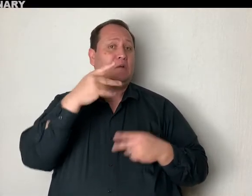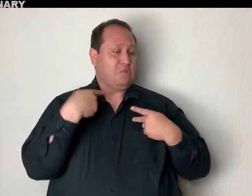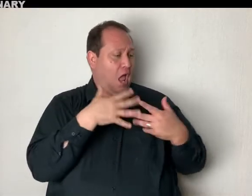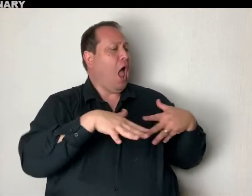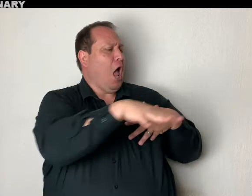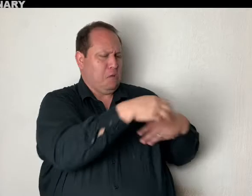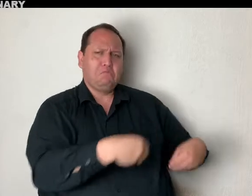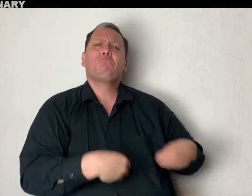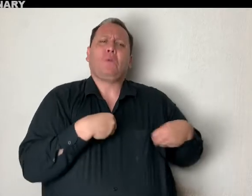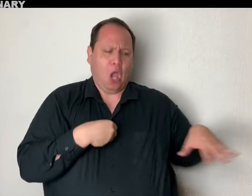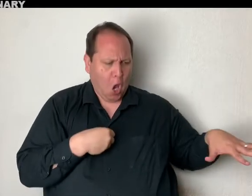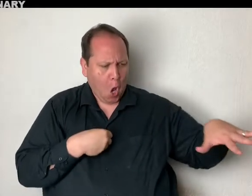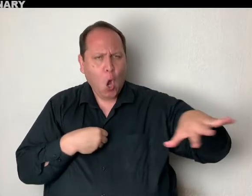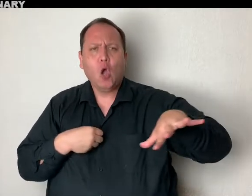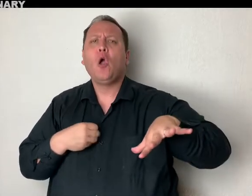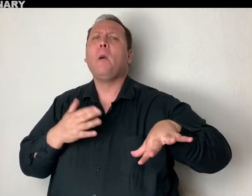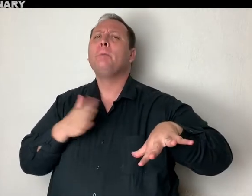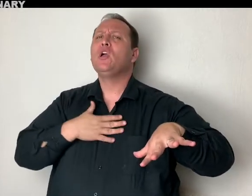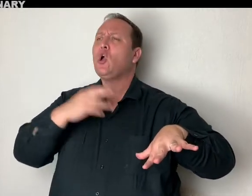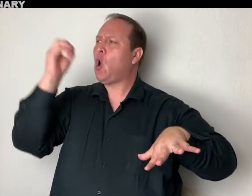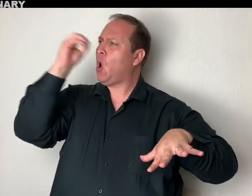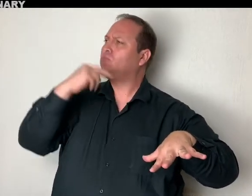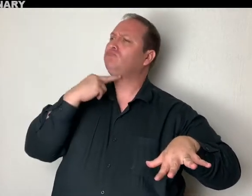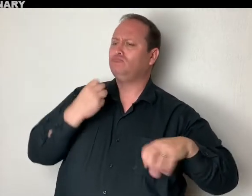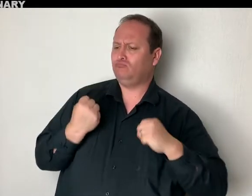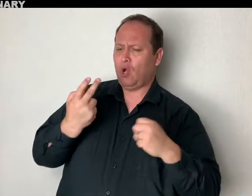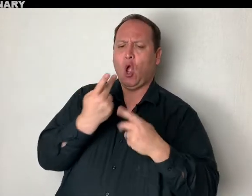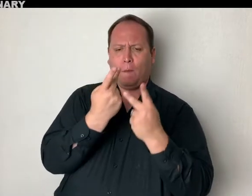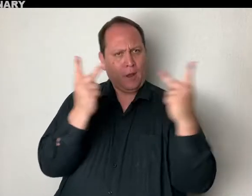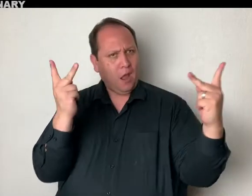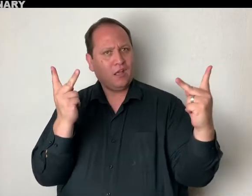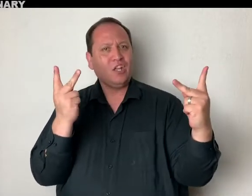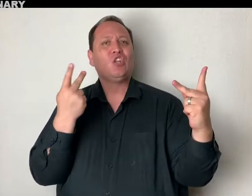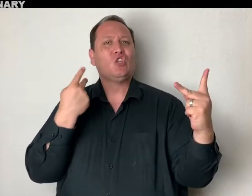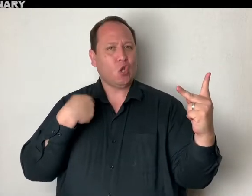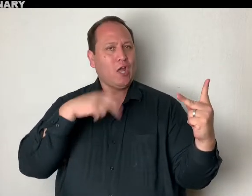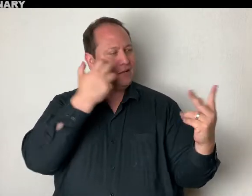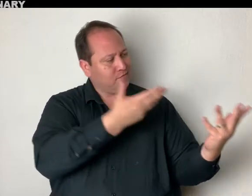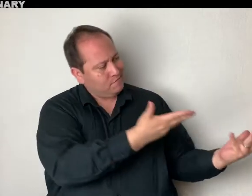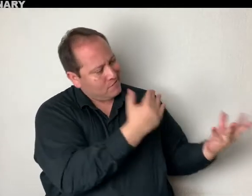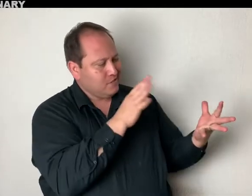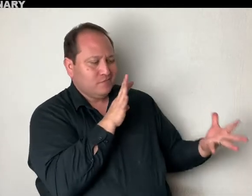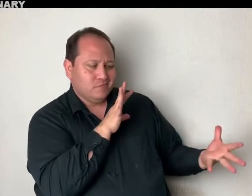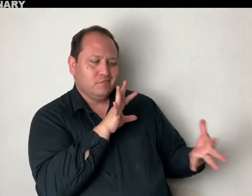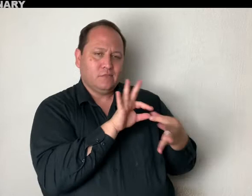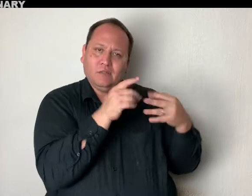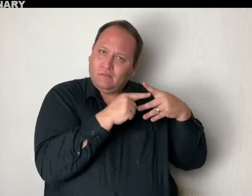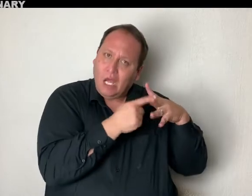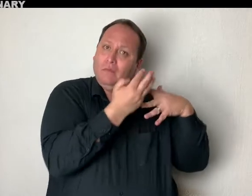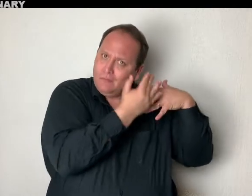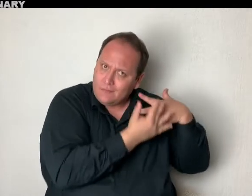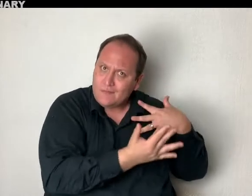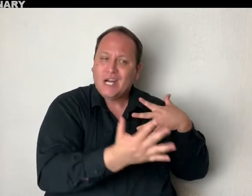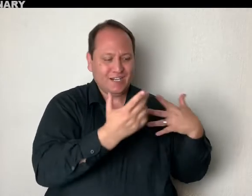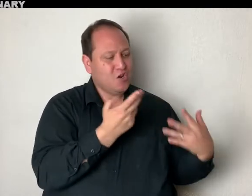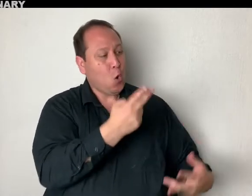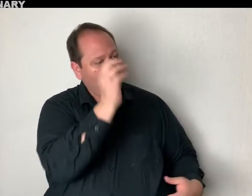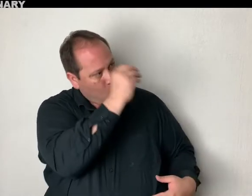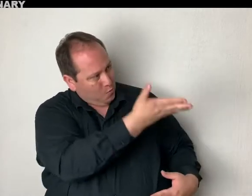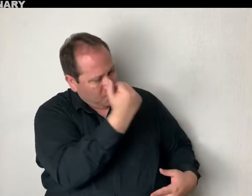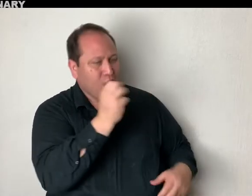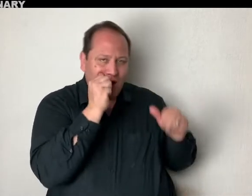in the development of this park, and we intend to engage them from the very beginning. We will be engaging designers,